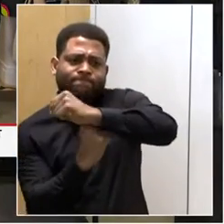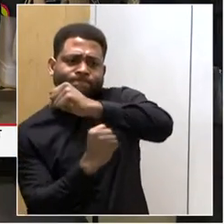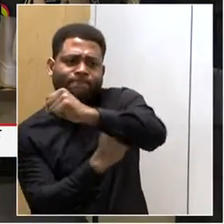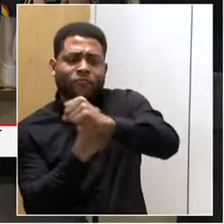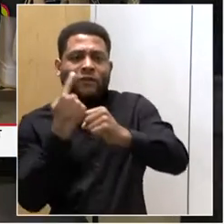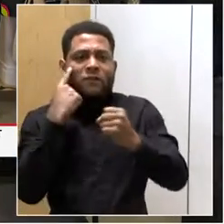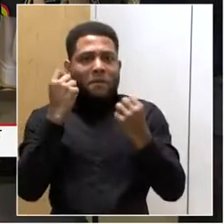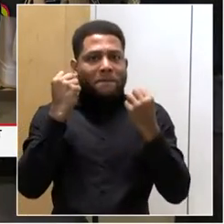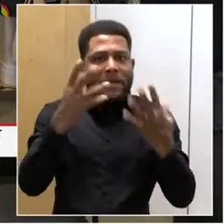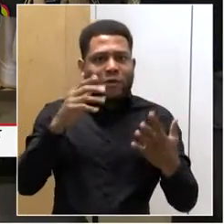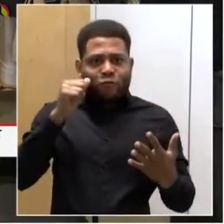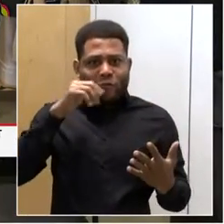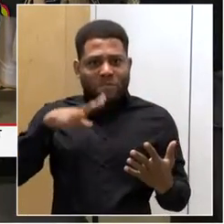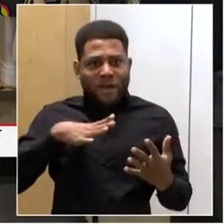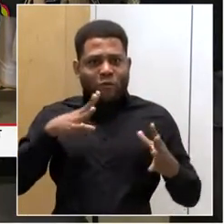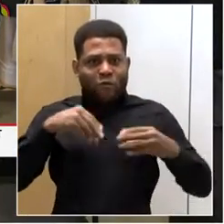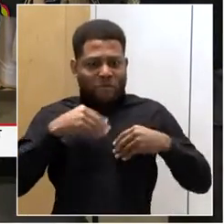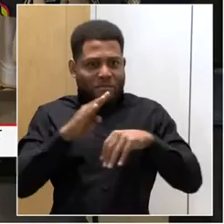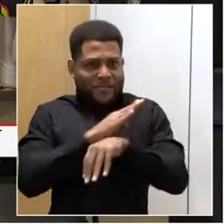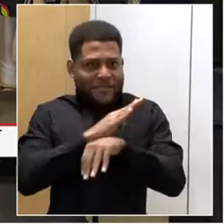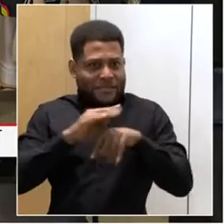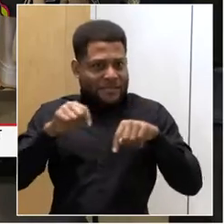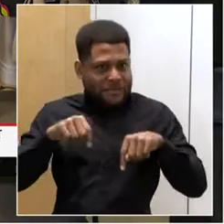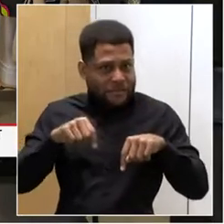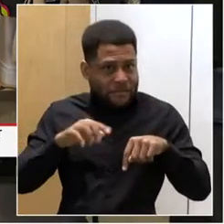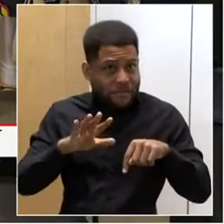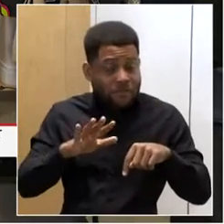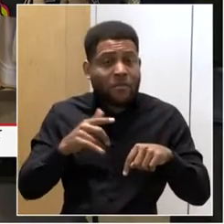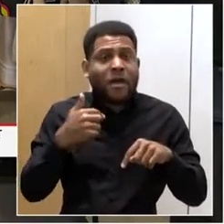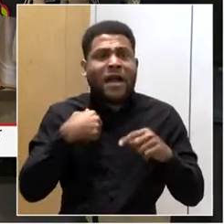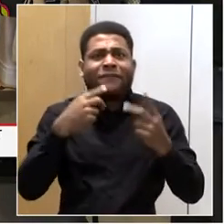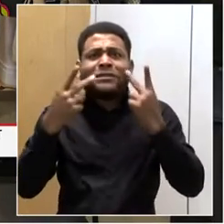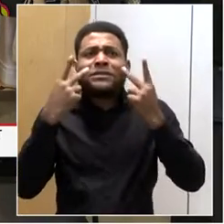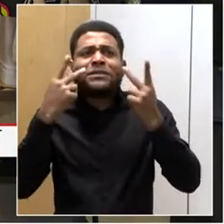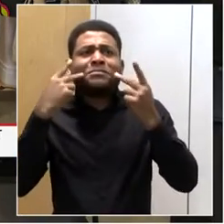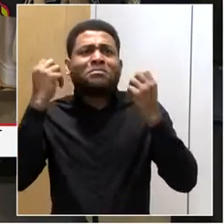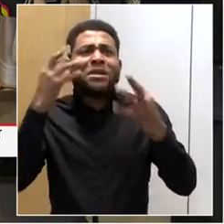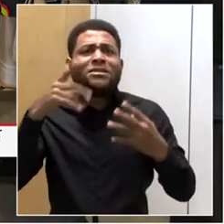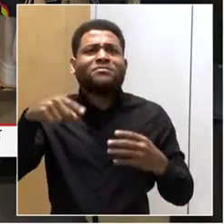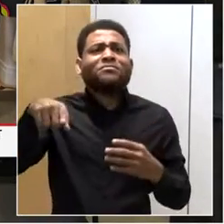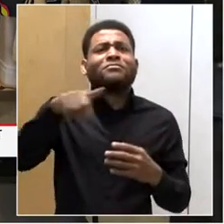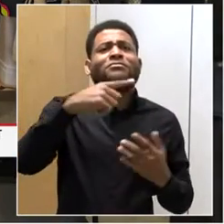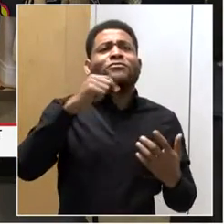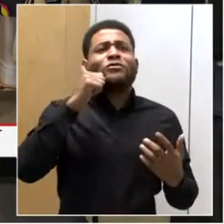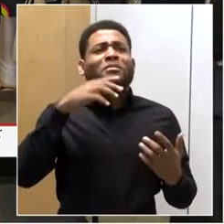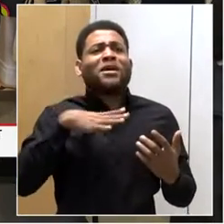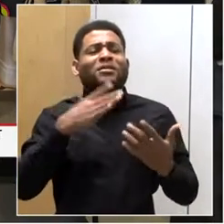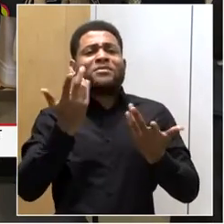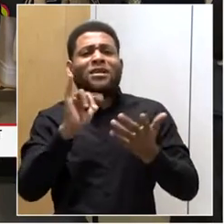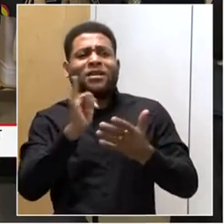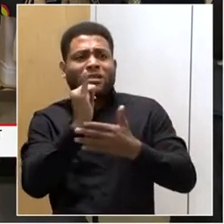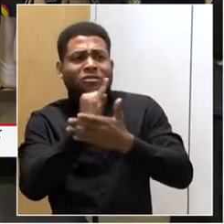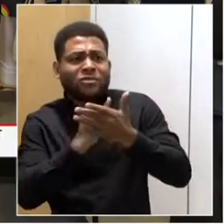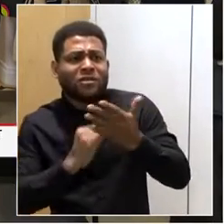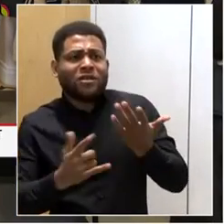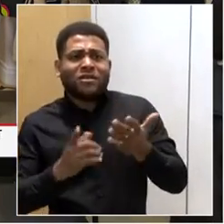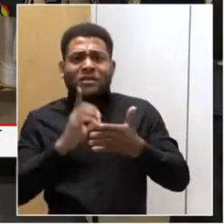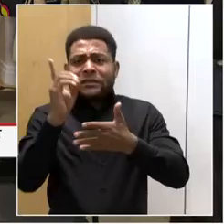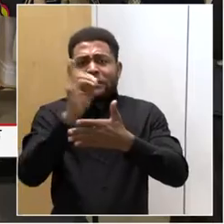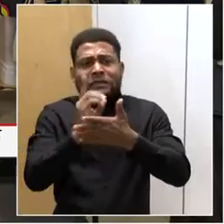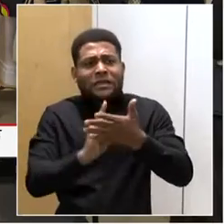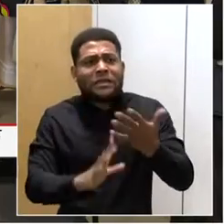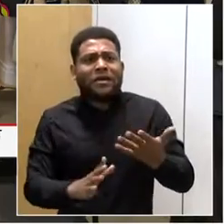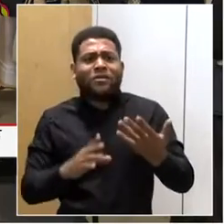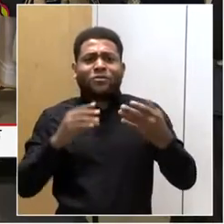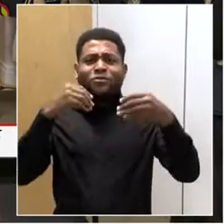which you see here today, like So Me Designs, Sun Soap, Naruto Apothecary, Great Hill Studio, Thrift and Prosper, and Flip Flop